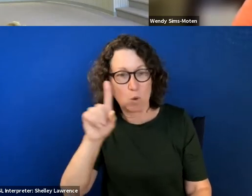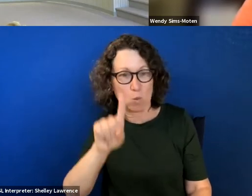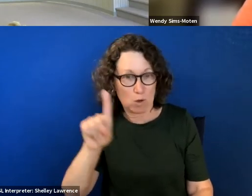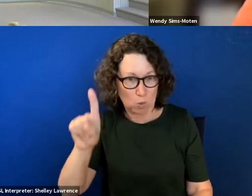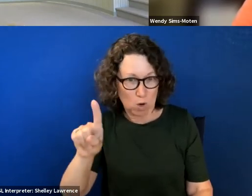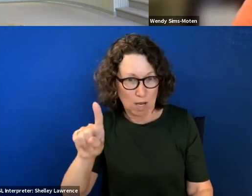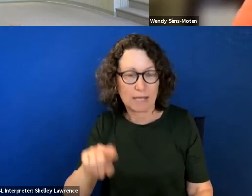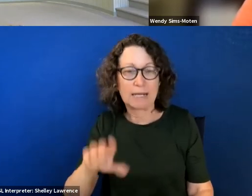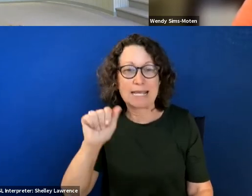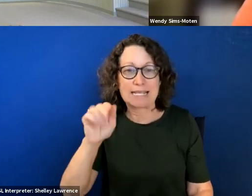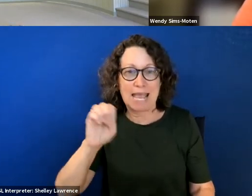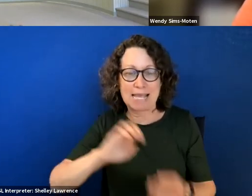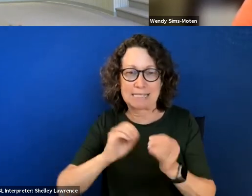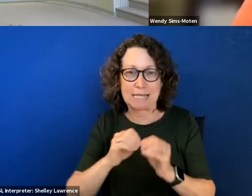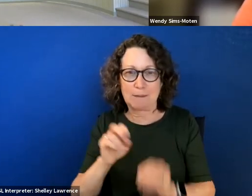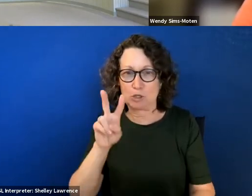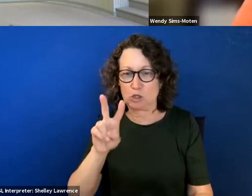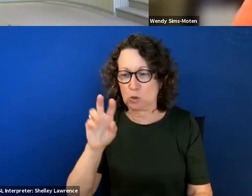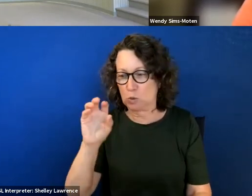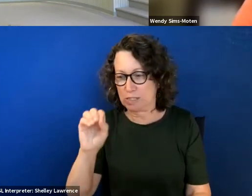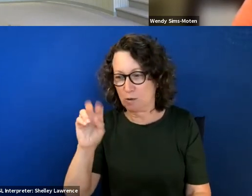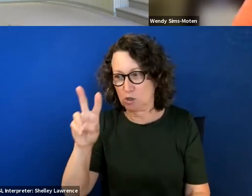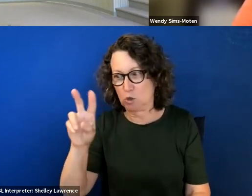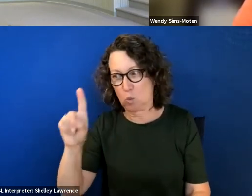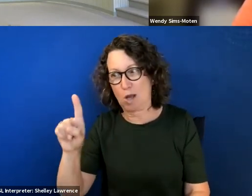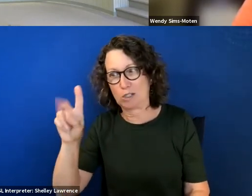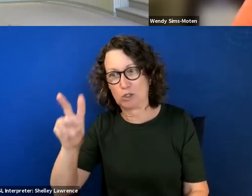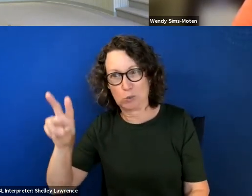46600-46611, case number